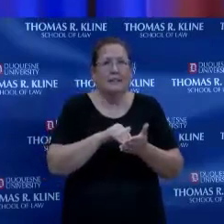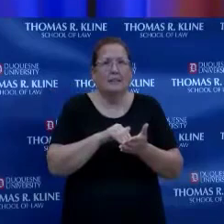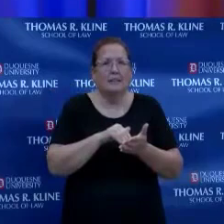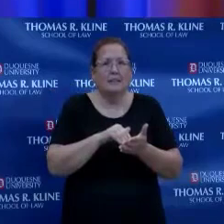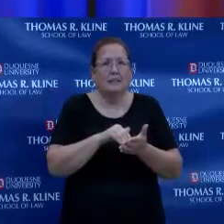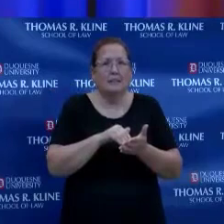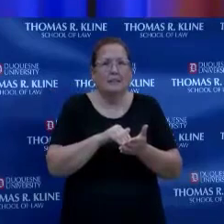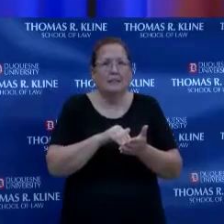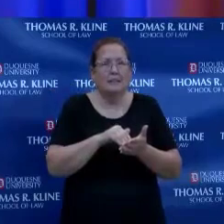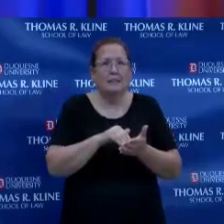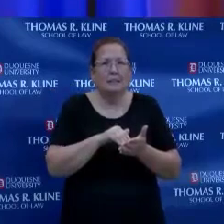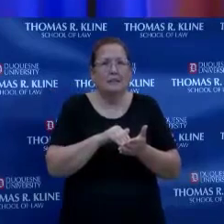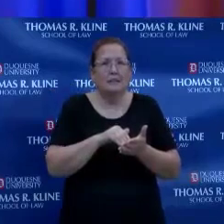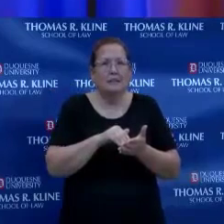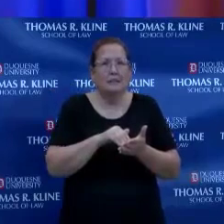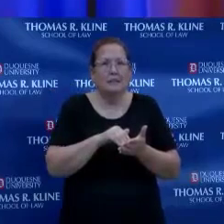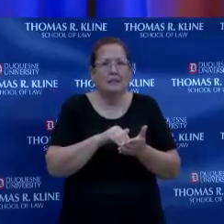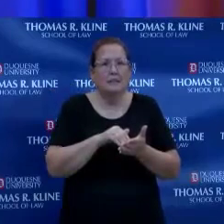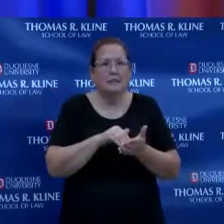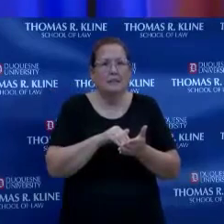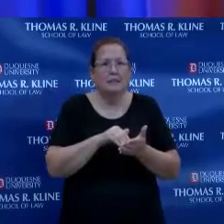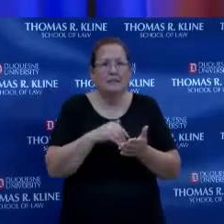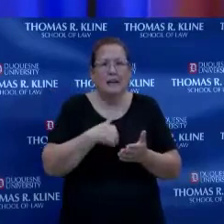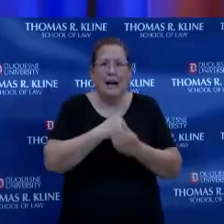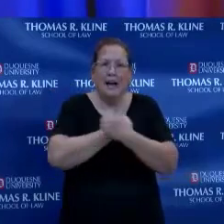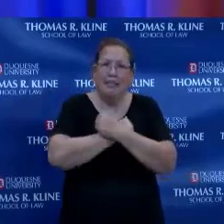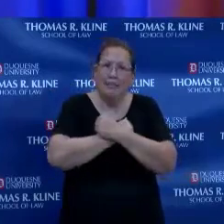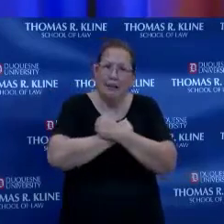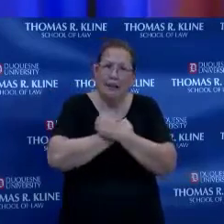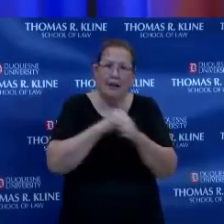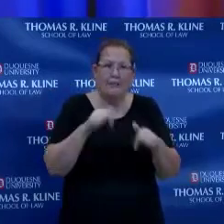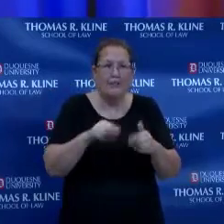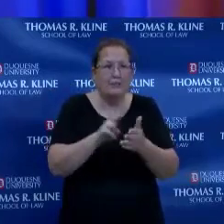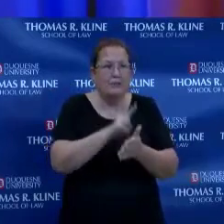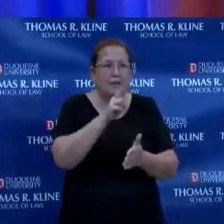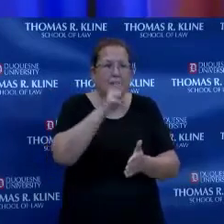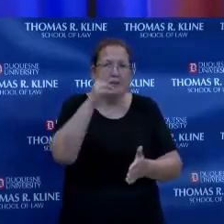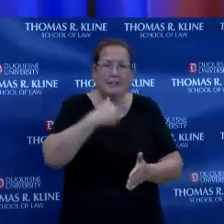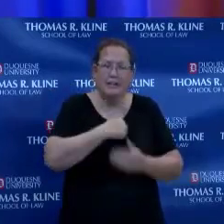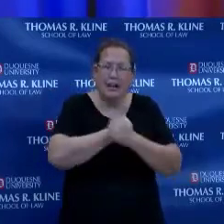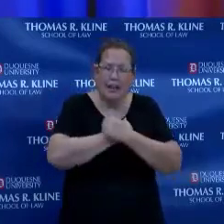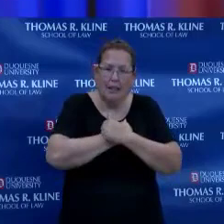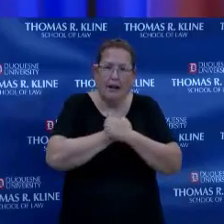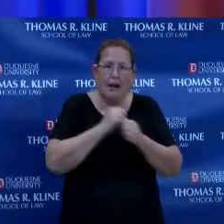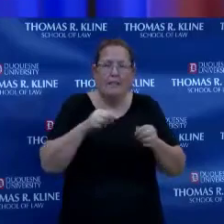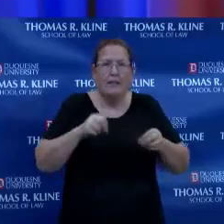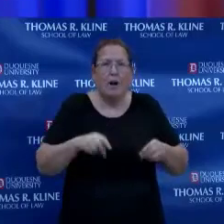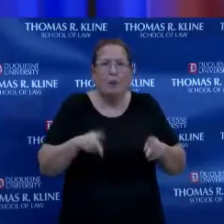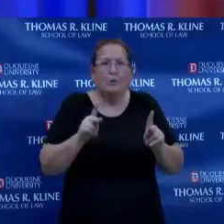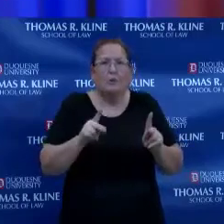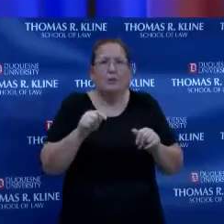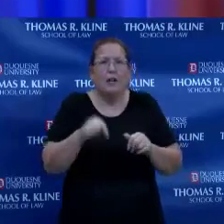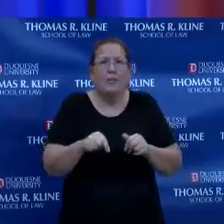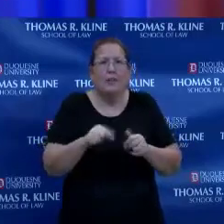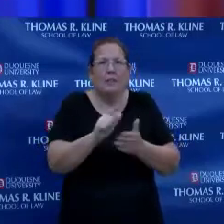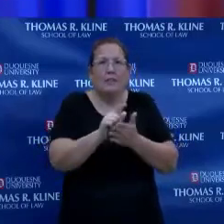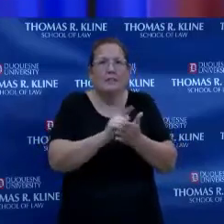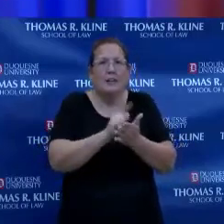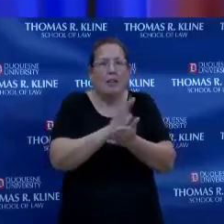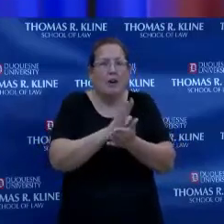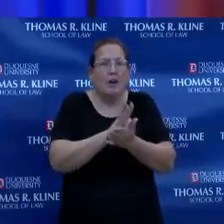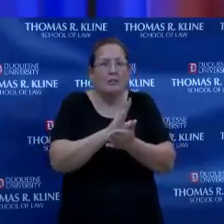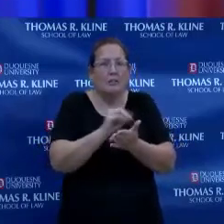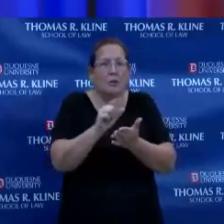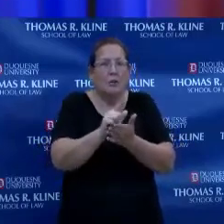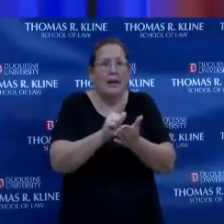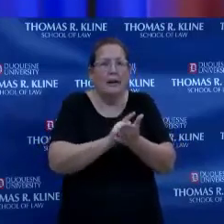I love this university. I love the opportunity that this law school and law degree